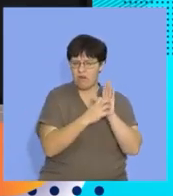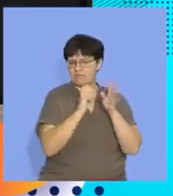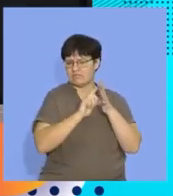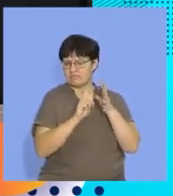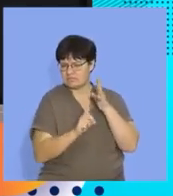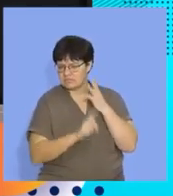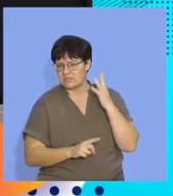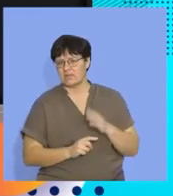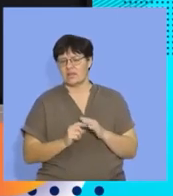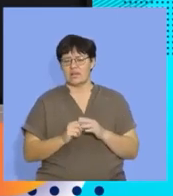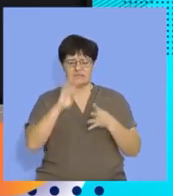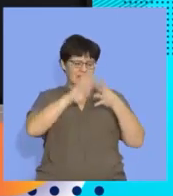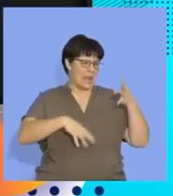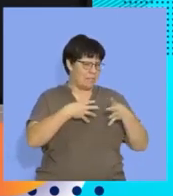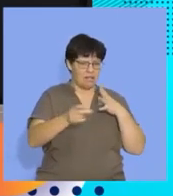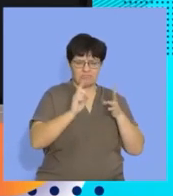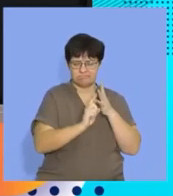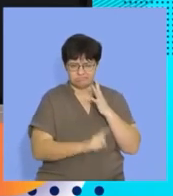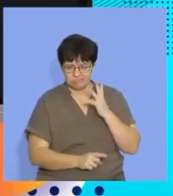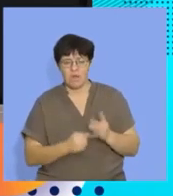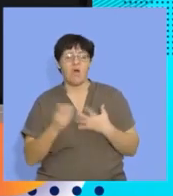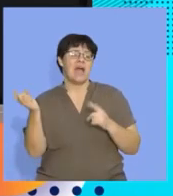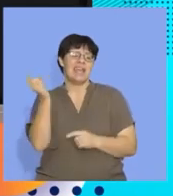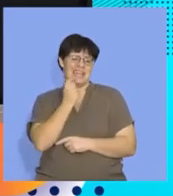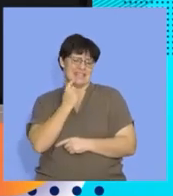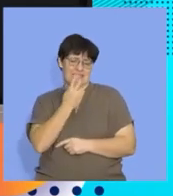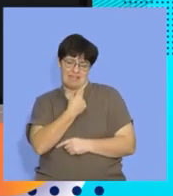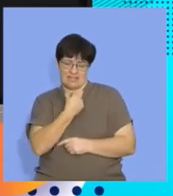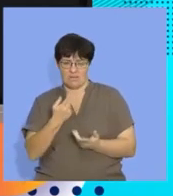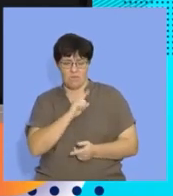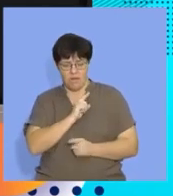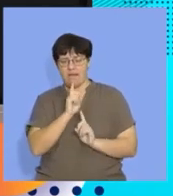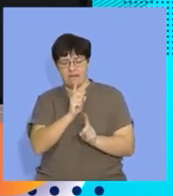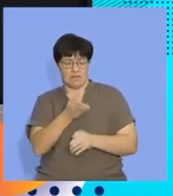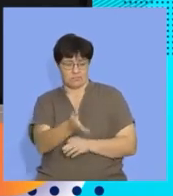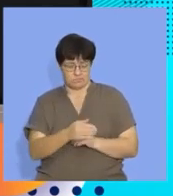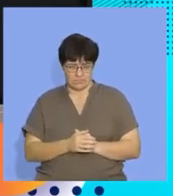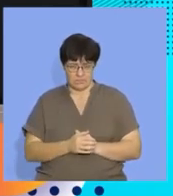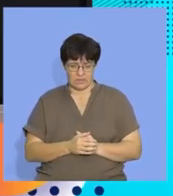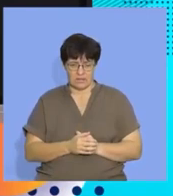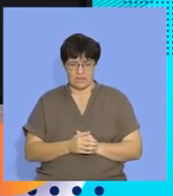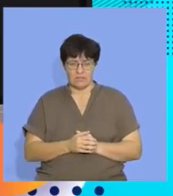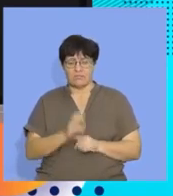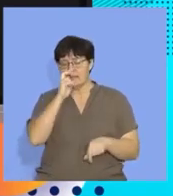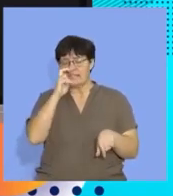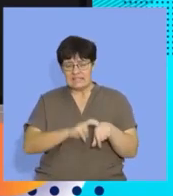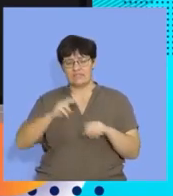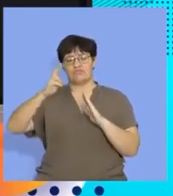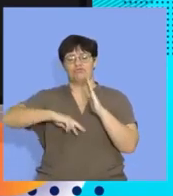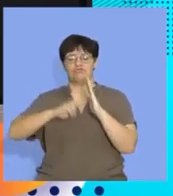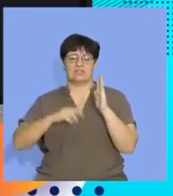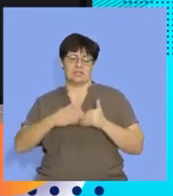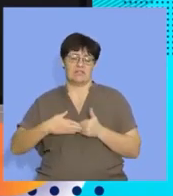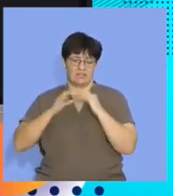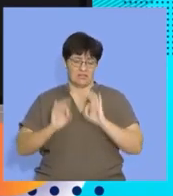graphs, reading from tables. It's sometimes nice and easy because the answer is there. You just need to be able to